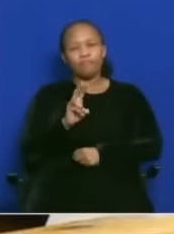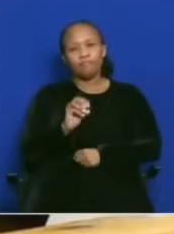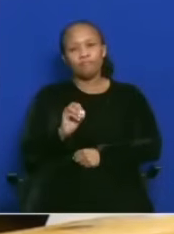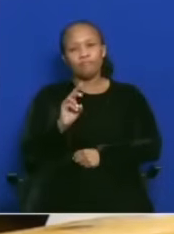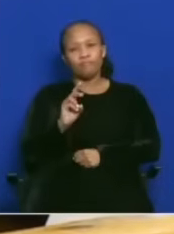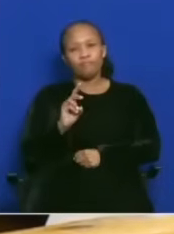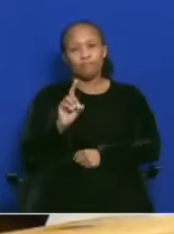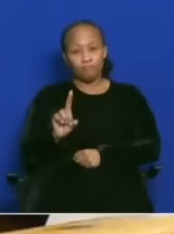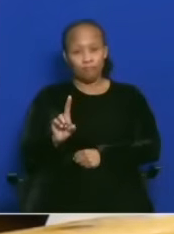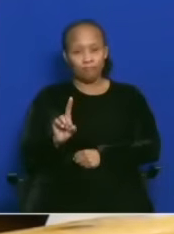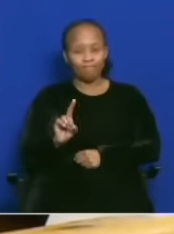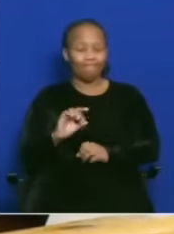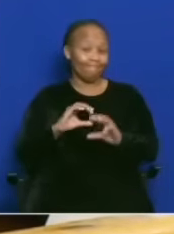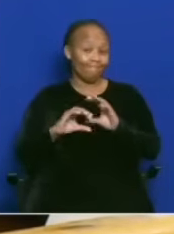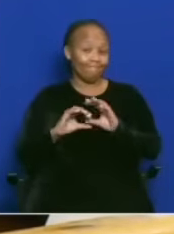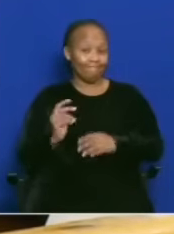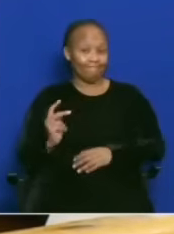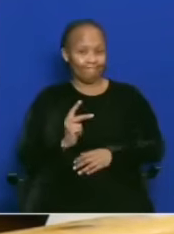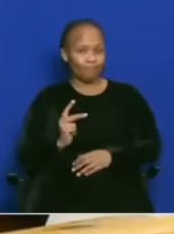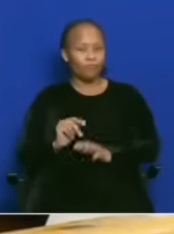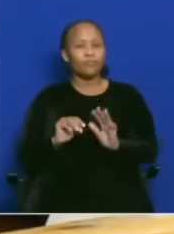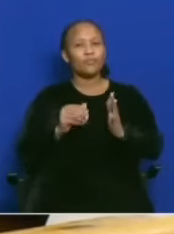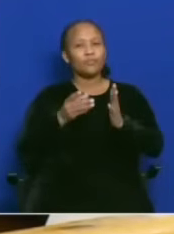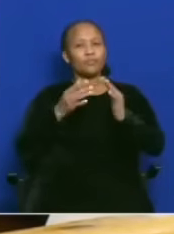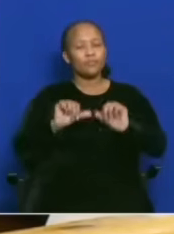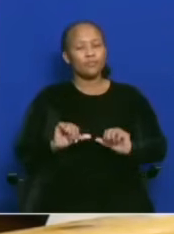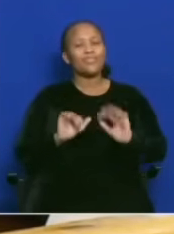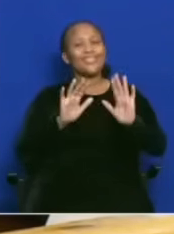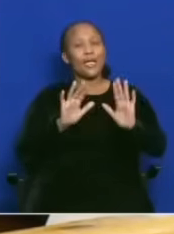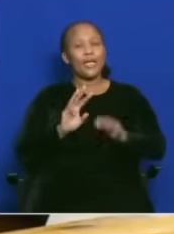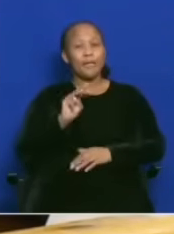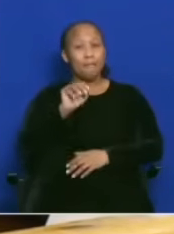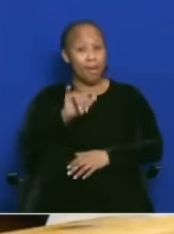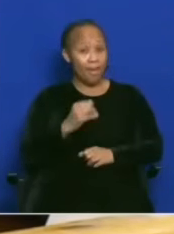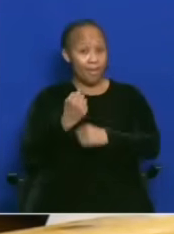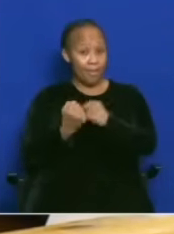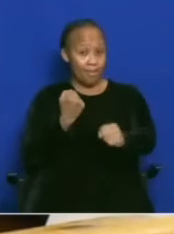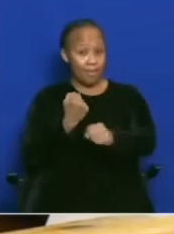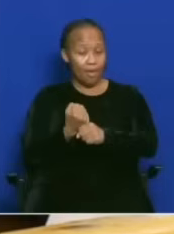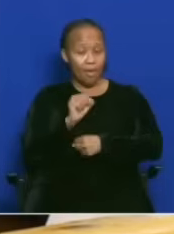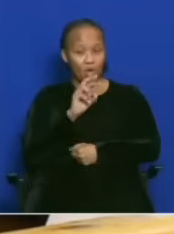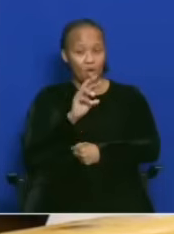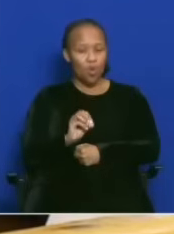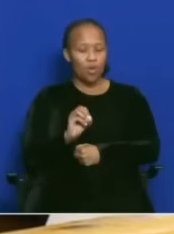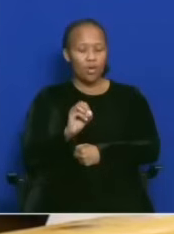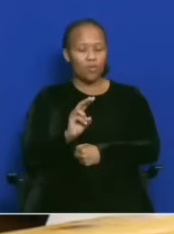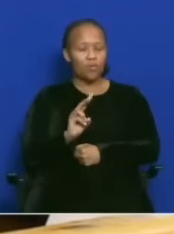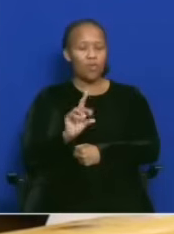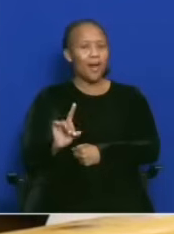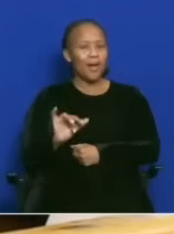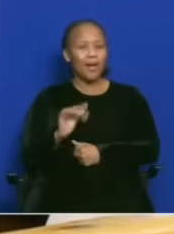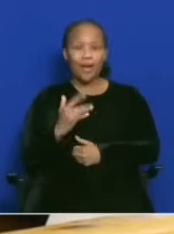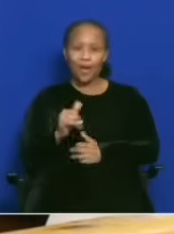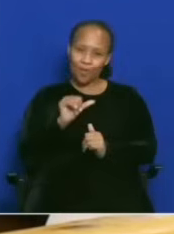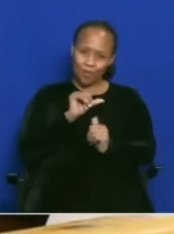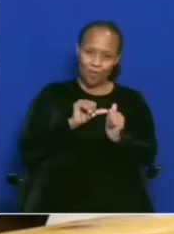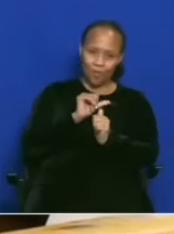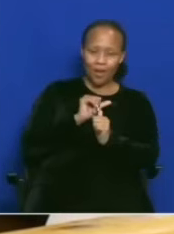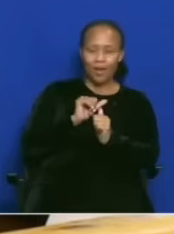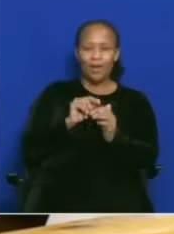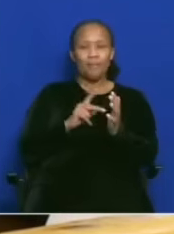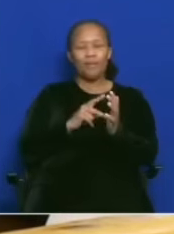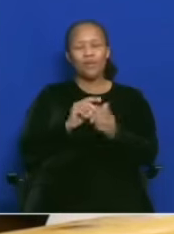On the 10th of May 2021, and now we go back to the 11, it's page